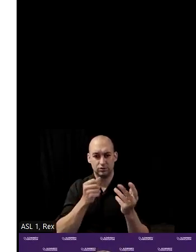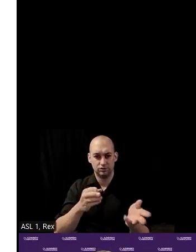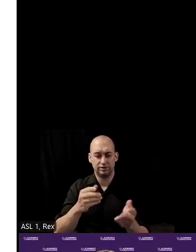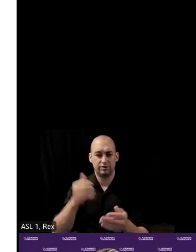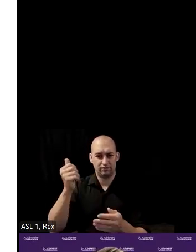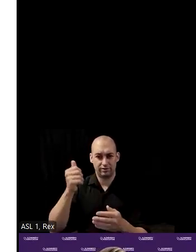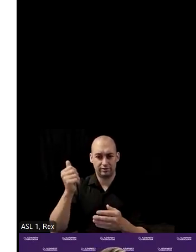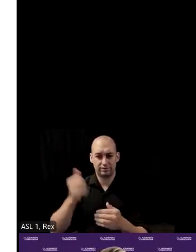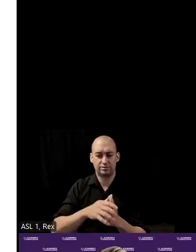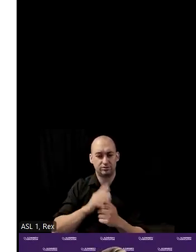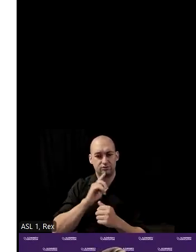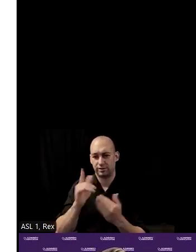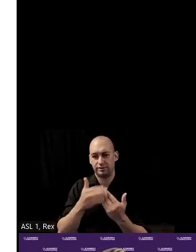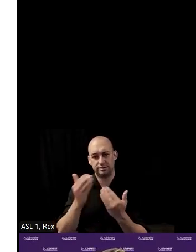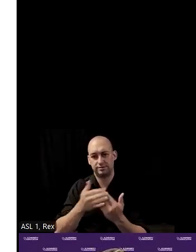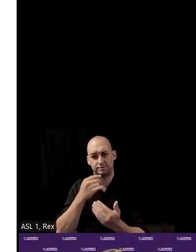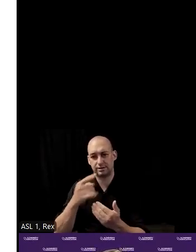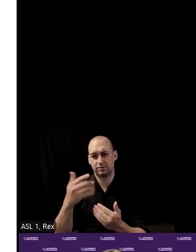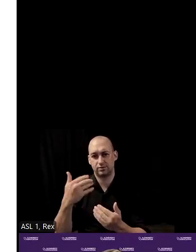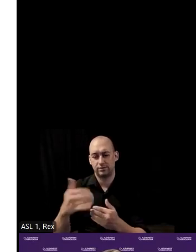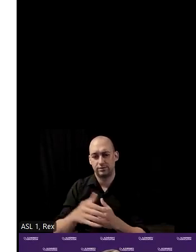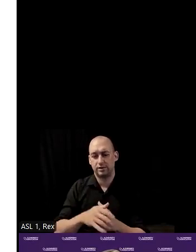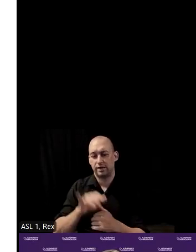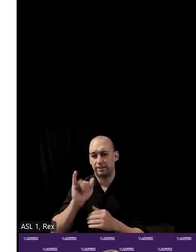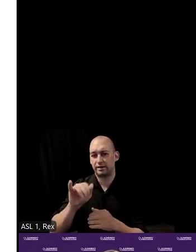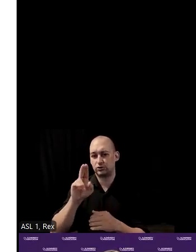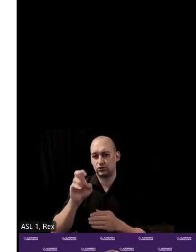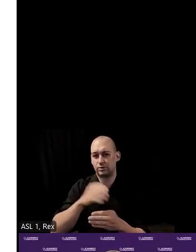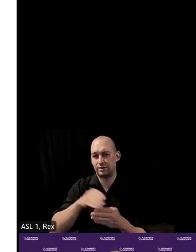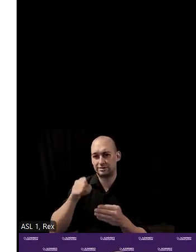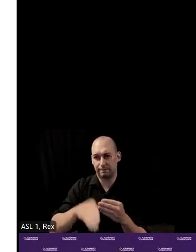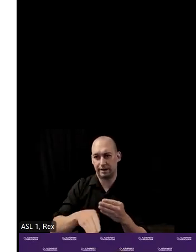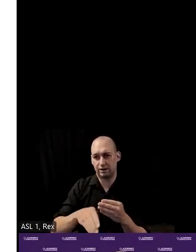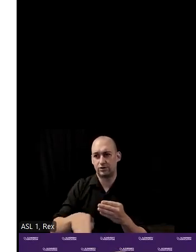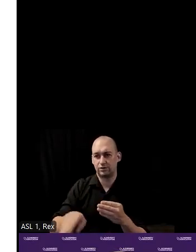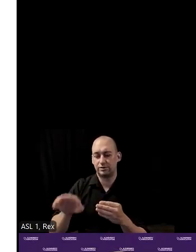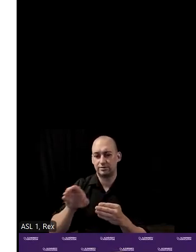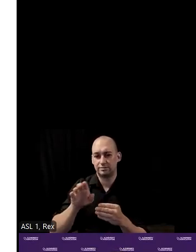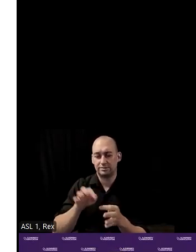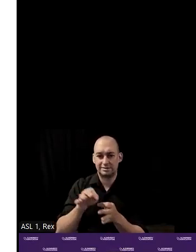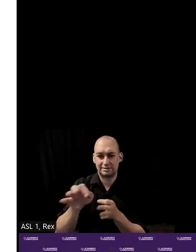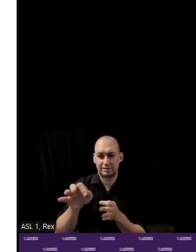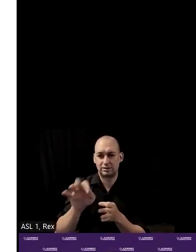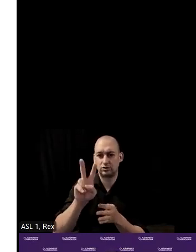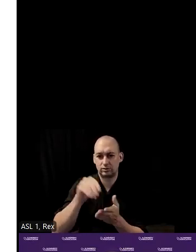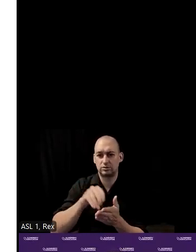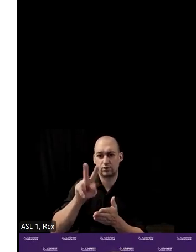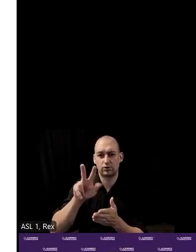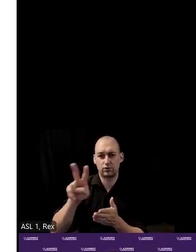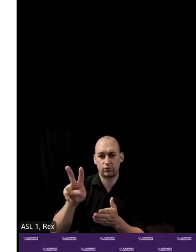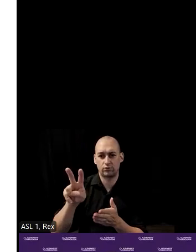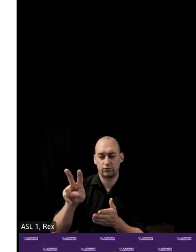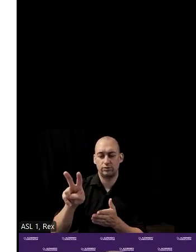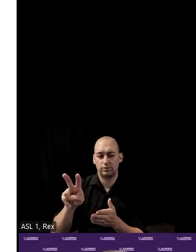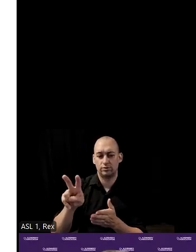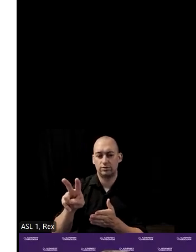tongue, so nice. That was due to expire, so we have extended that to 2032. I